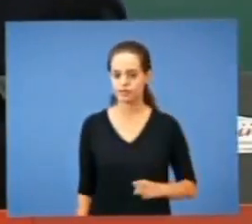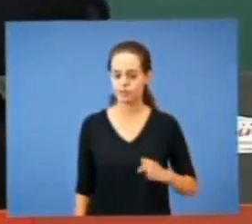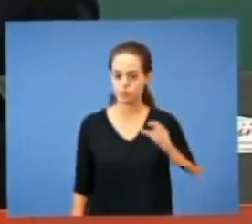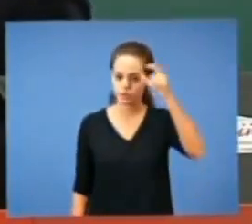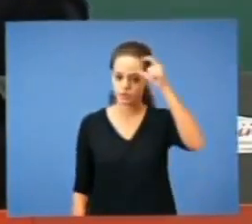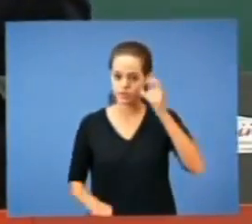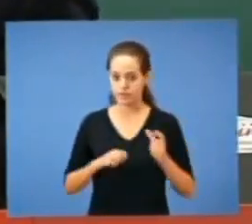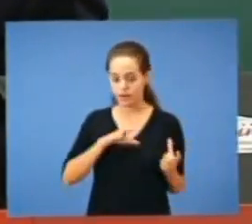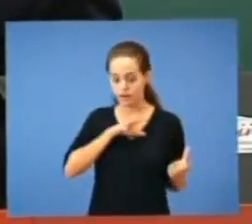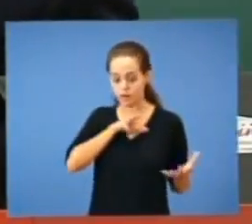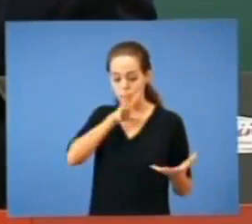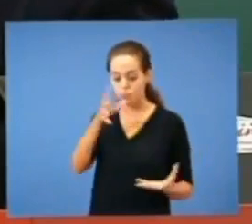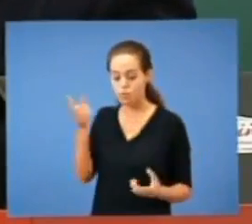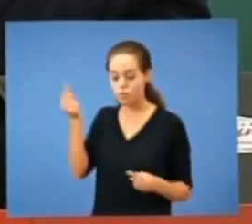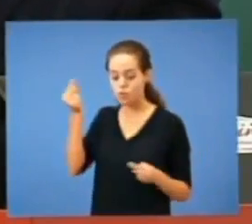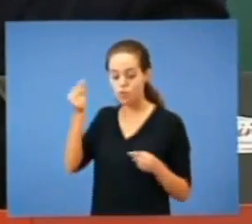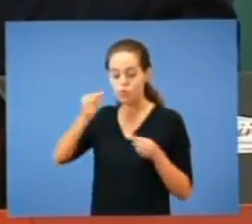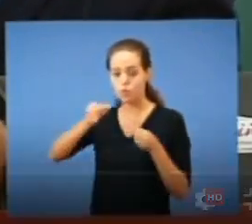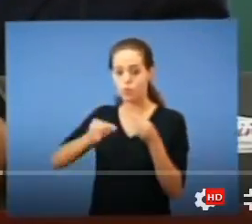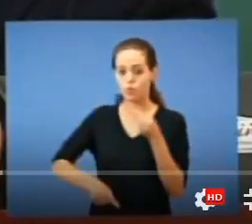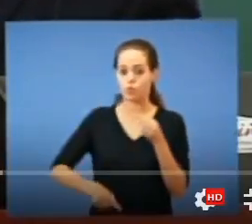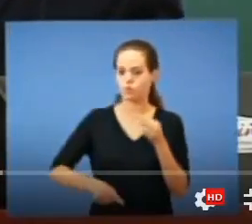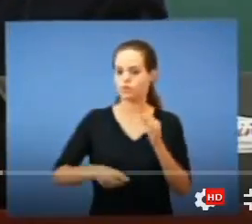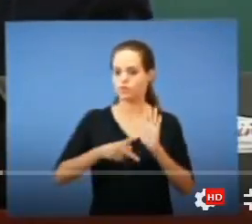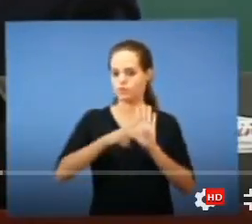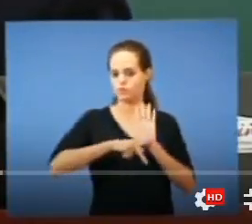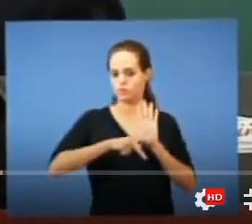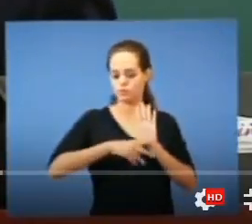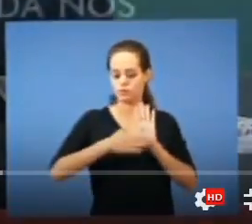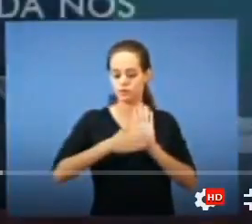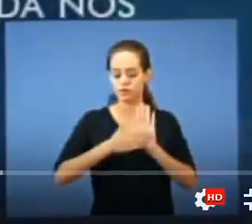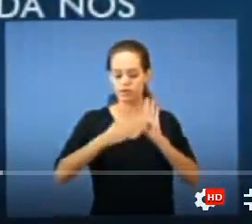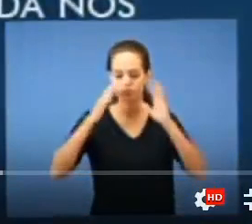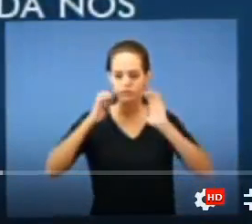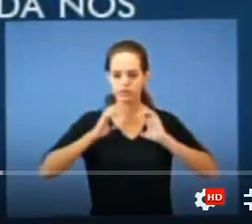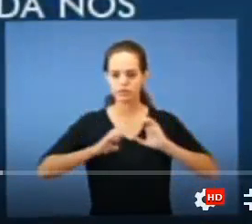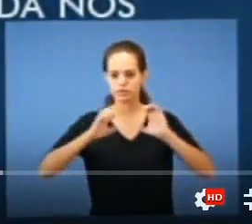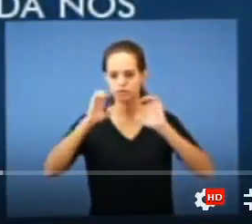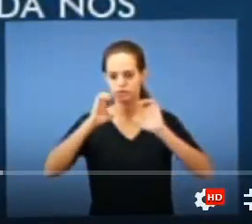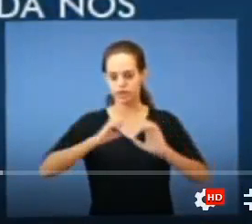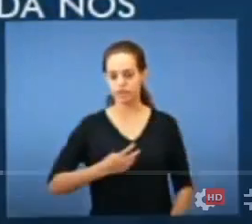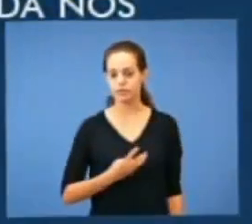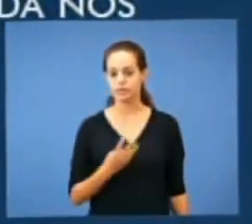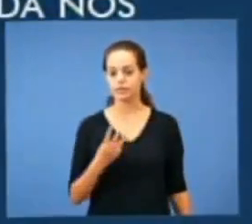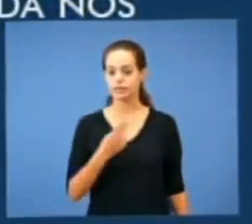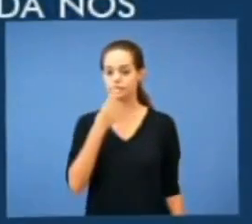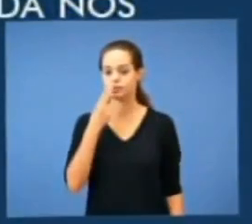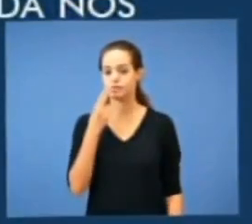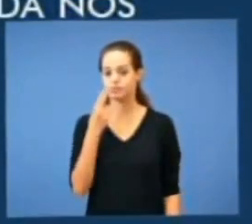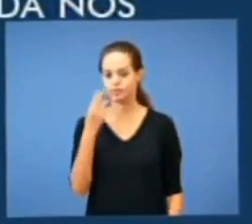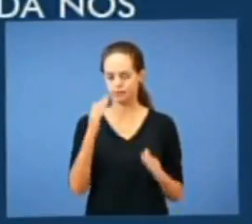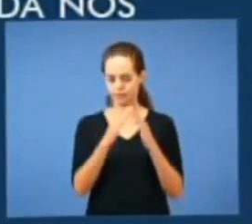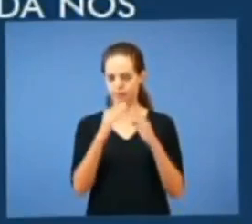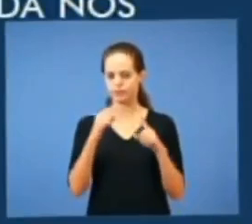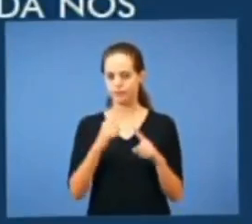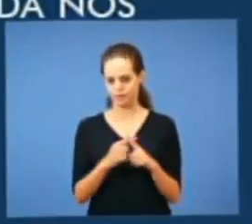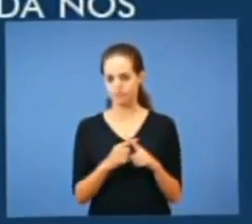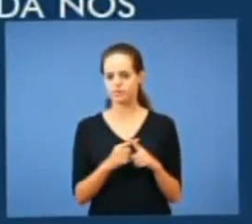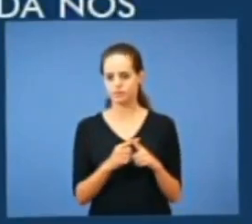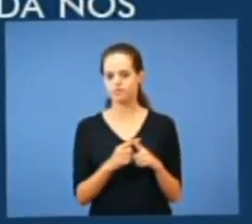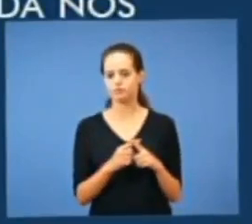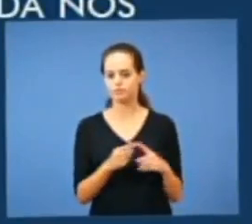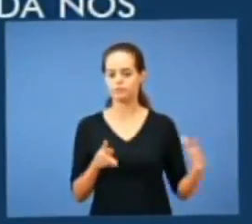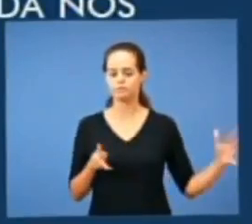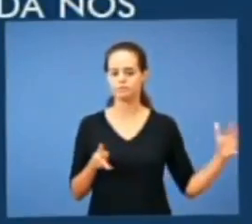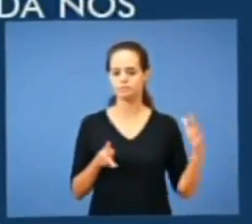against the flesh, of the flesh and of the enemy, against the project of the letter of Pergamos. So the direction of